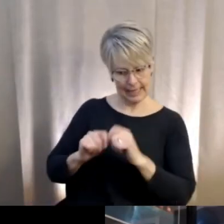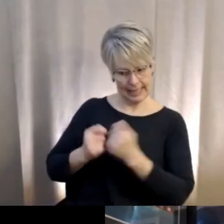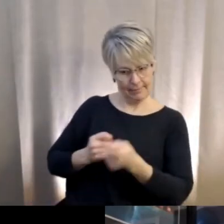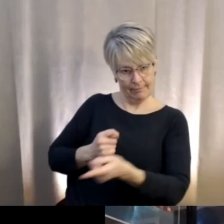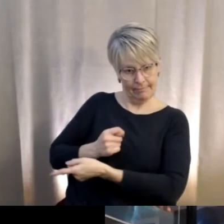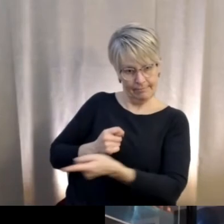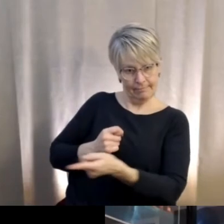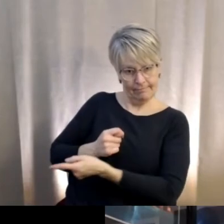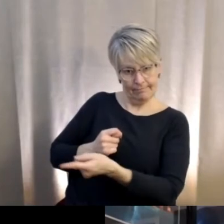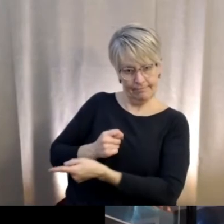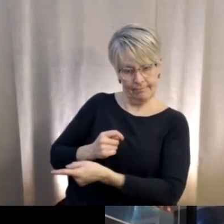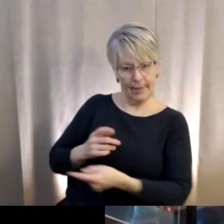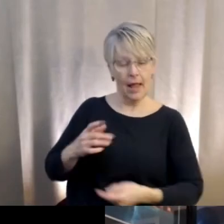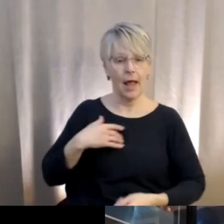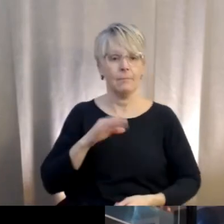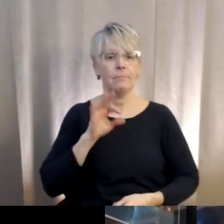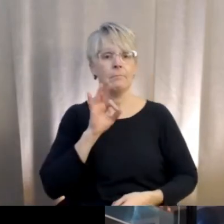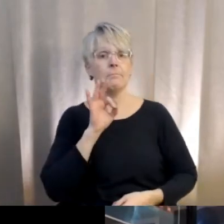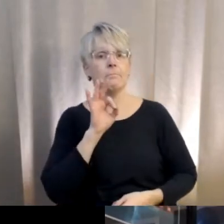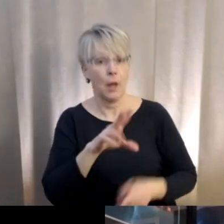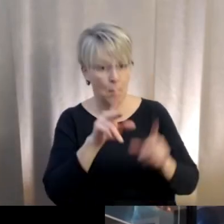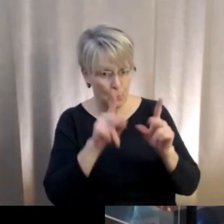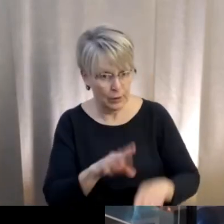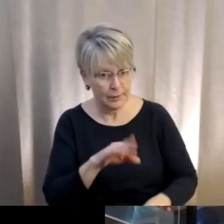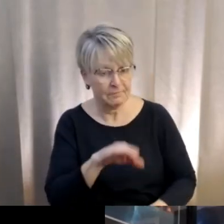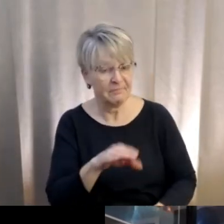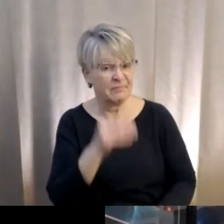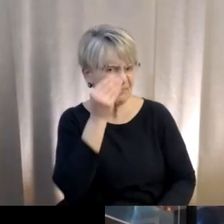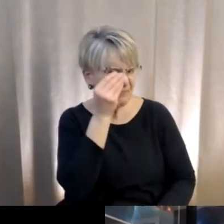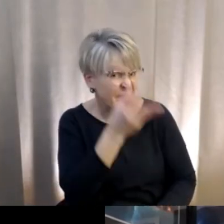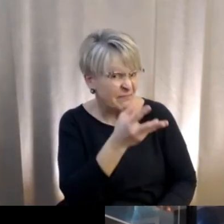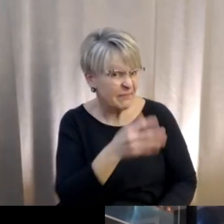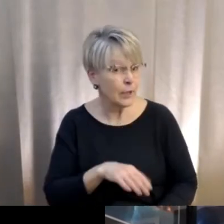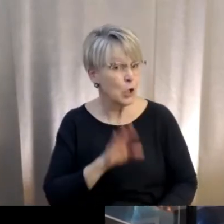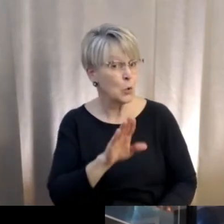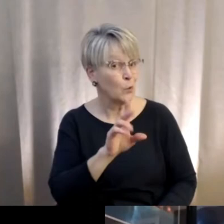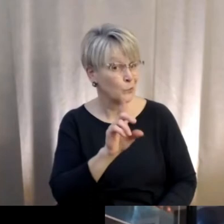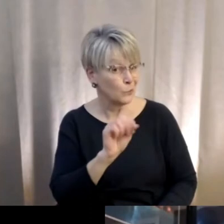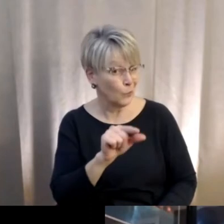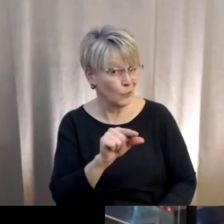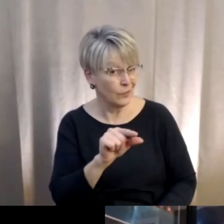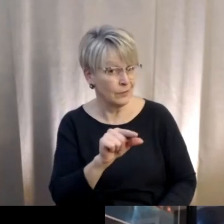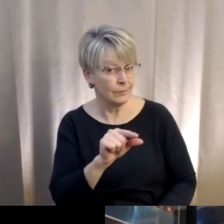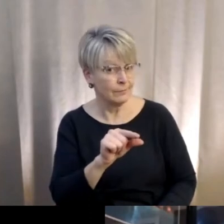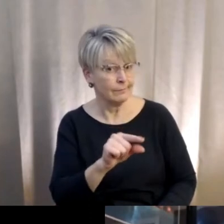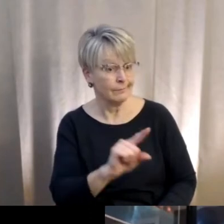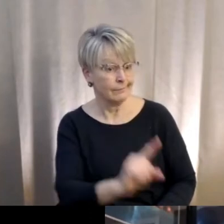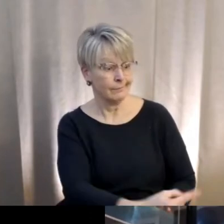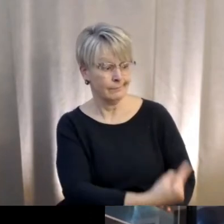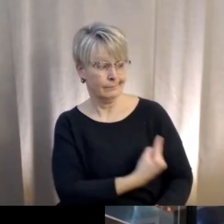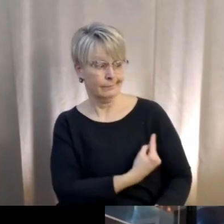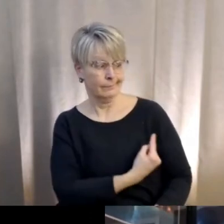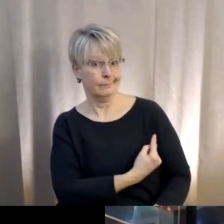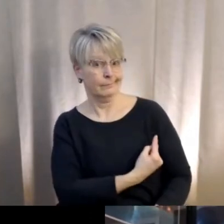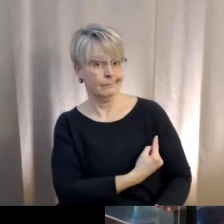I'm like, you know what? I mentioned the person's name. I'm like, just as a heads up, you know, your dog is on my side. If in the